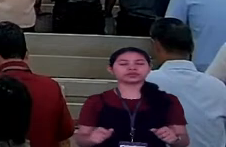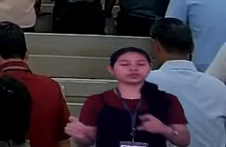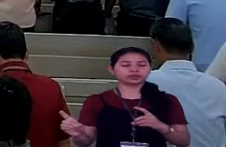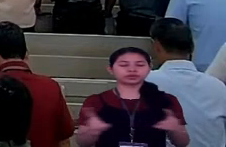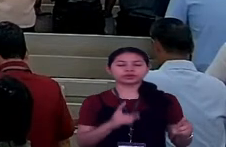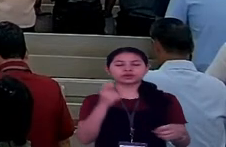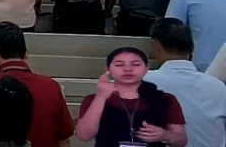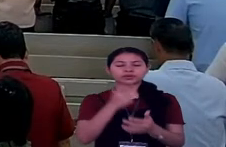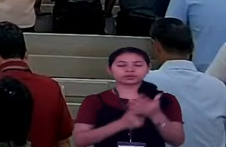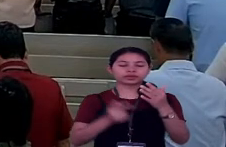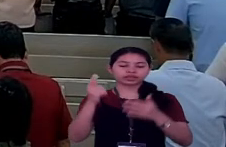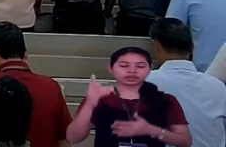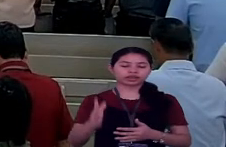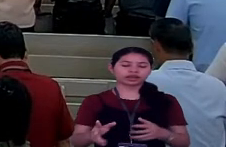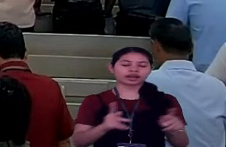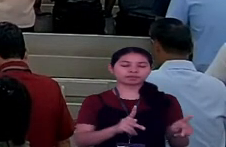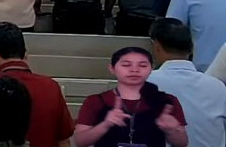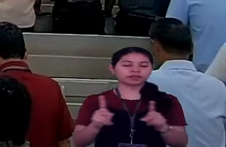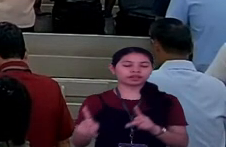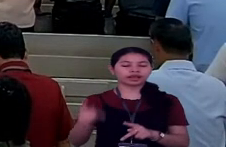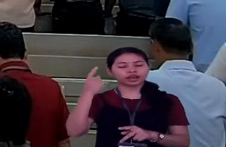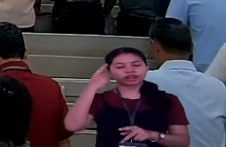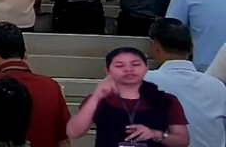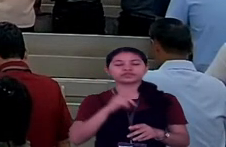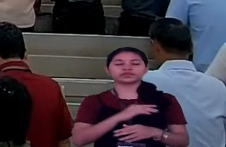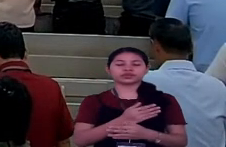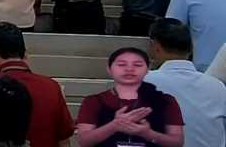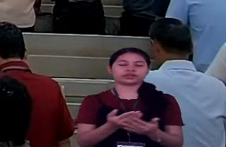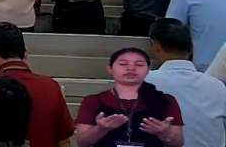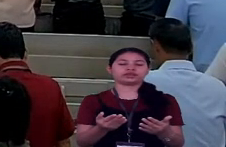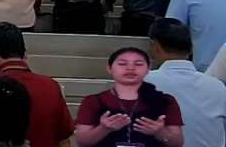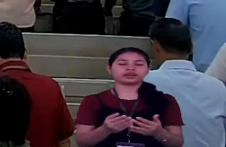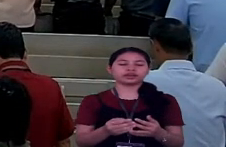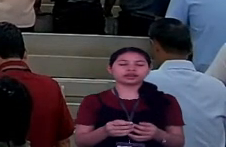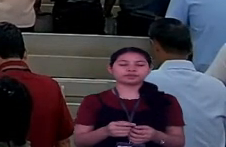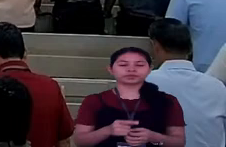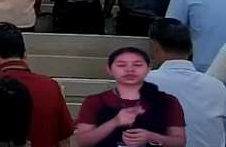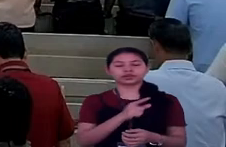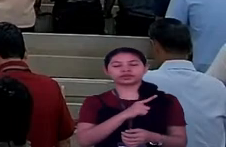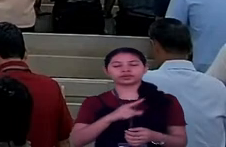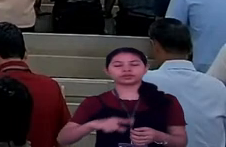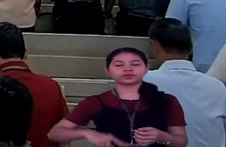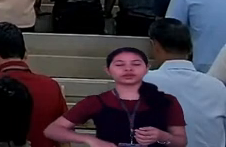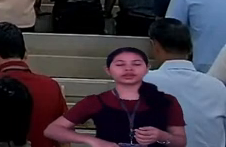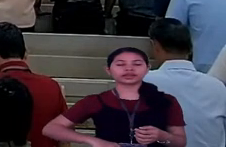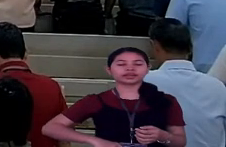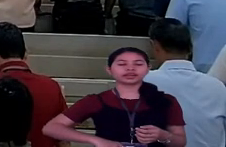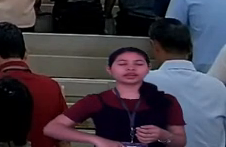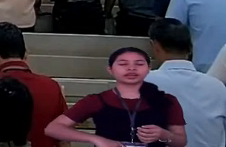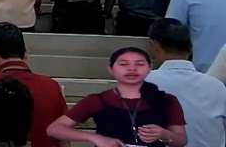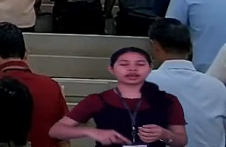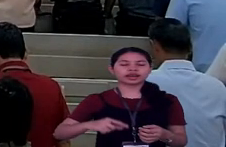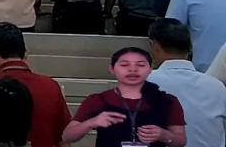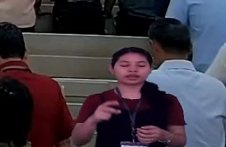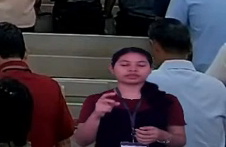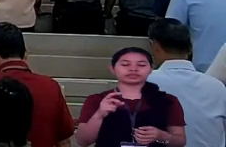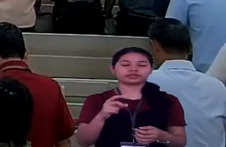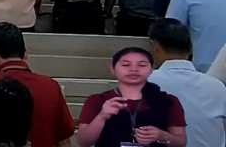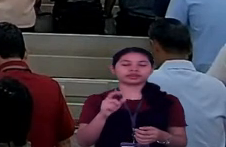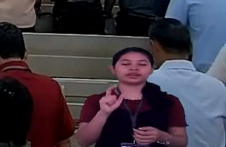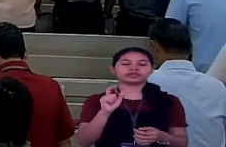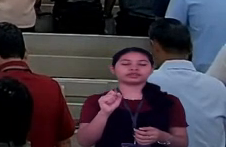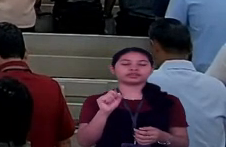them. Yes. And also, Lord, as we remember the apostles, the 12 who were coming from a different